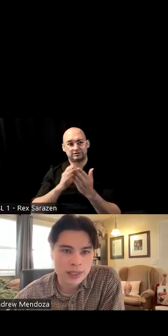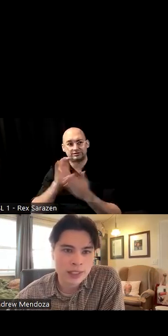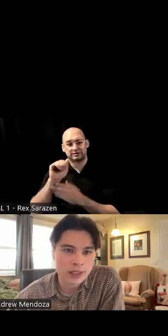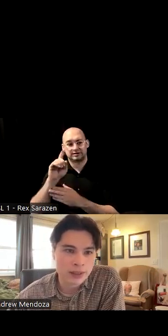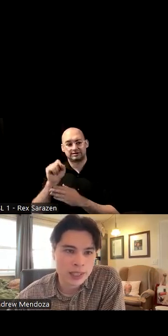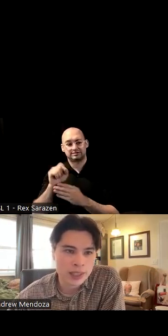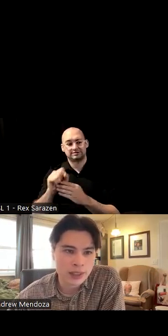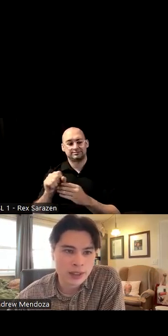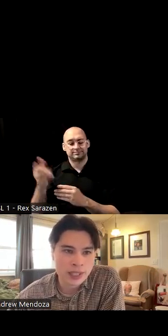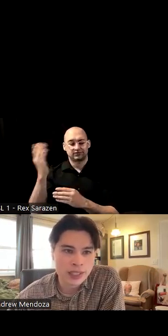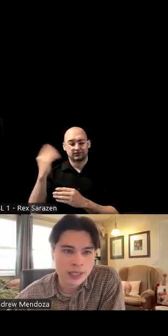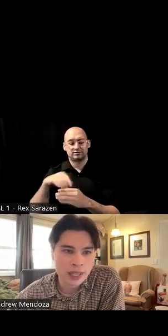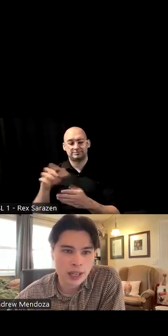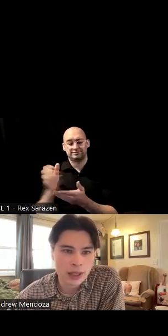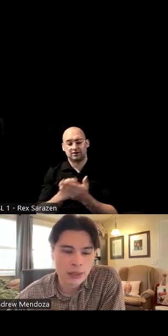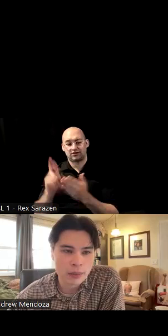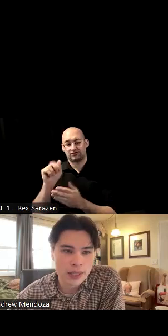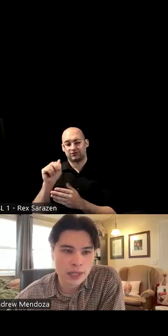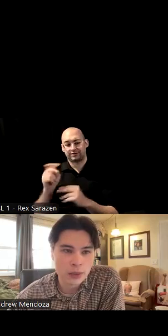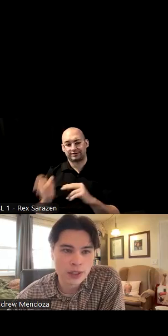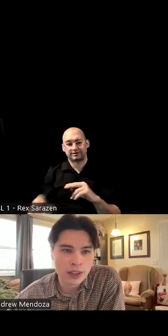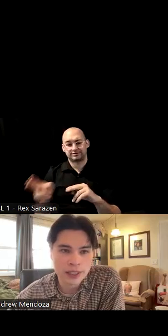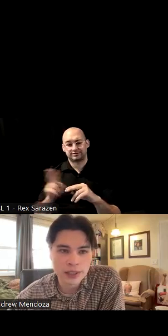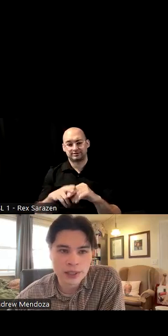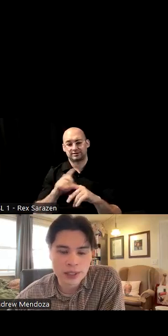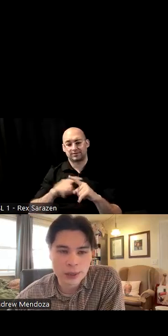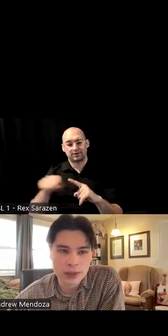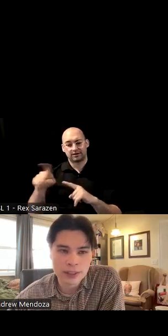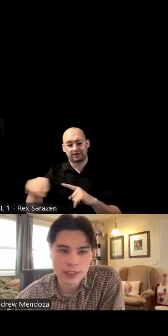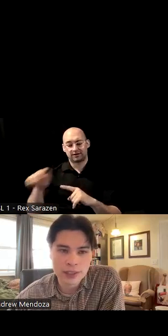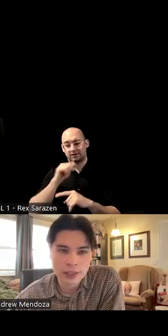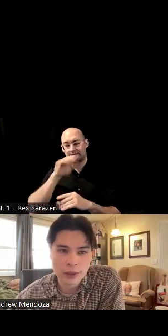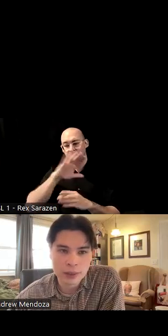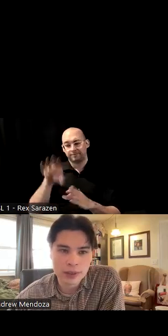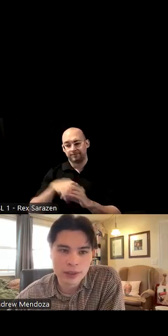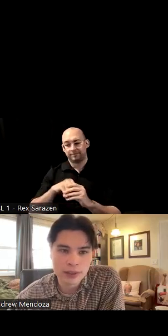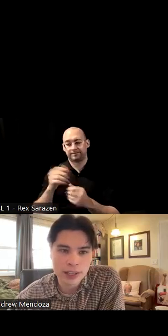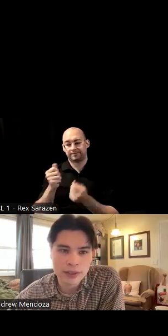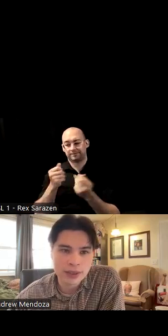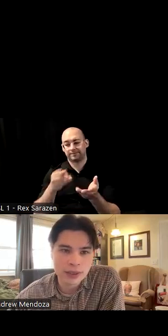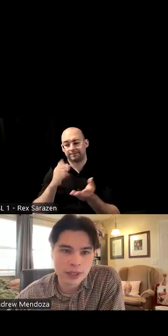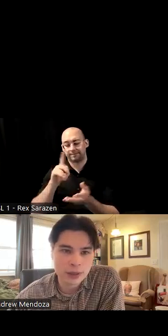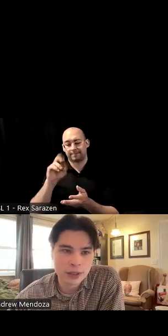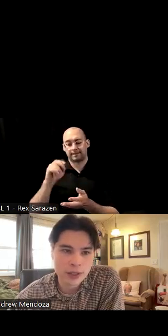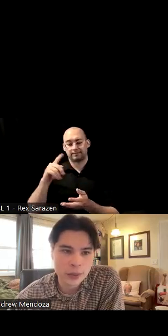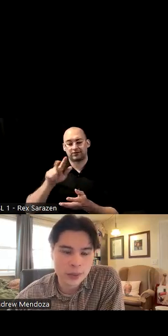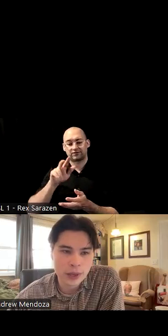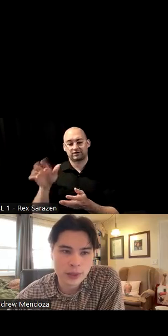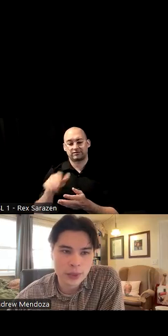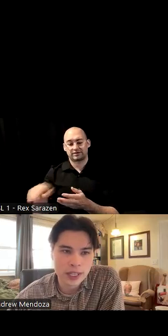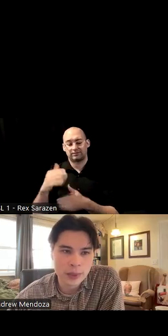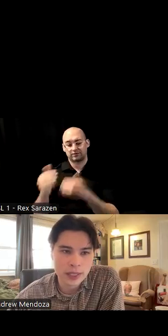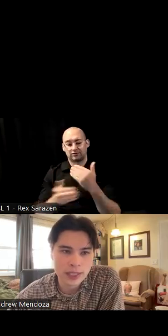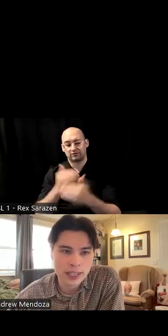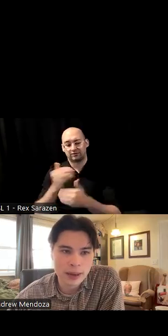previously secured a rate increase, but they were not included in the provisions of Prop 35, so this progress was